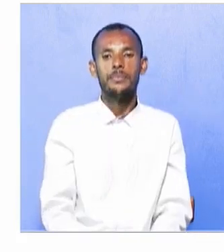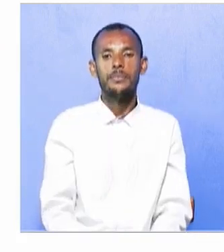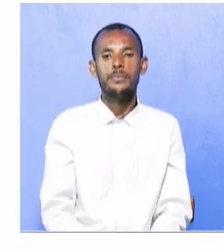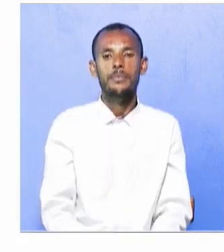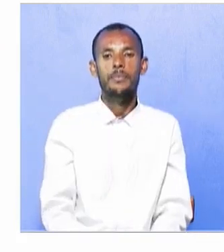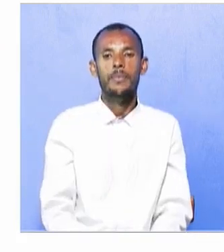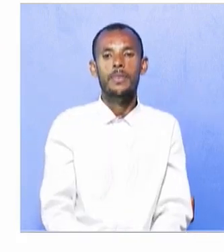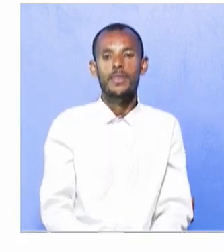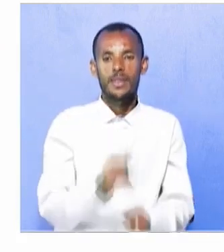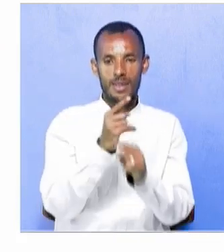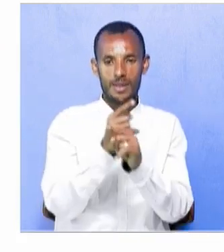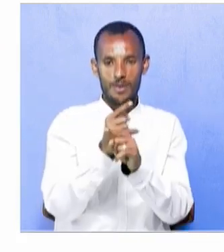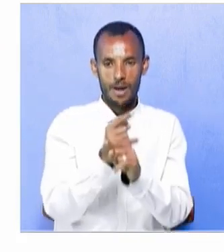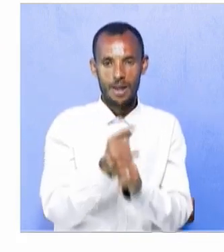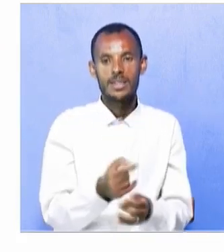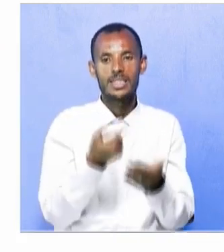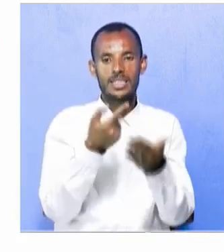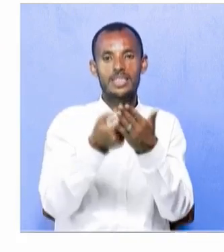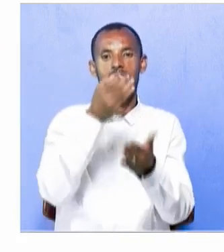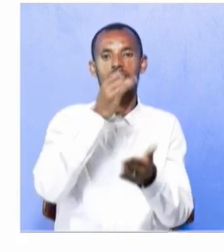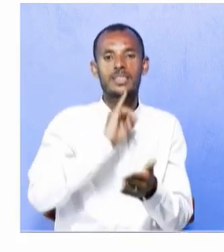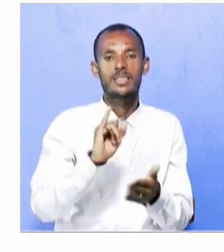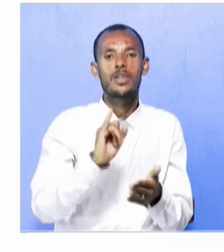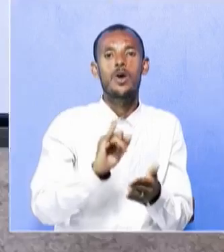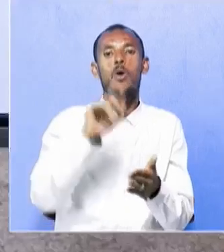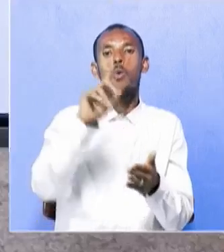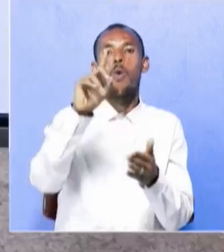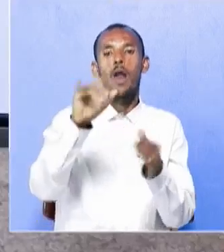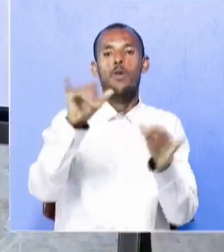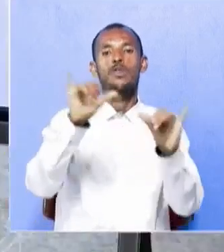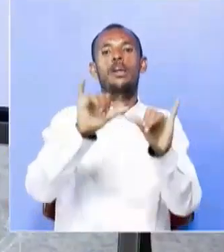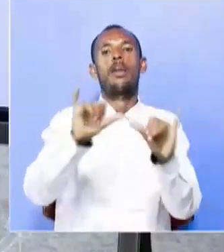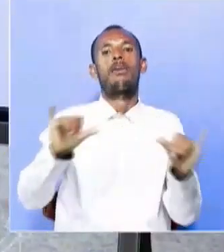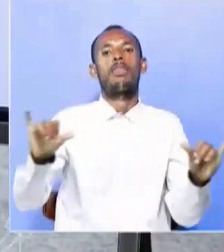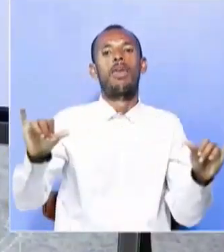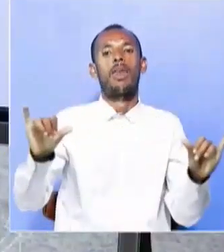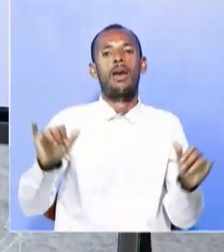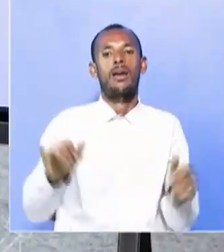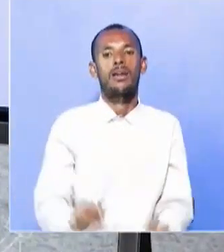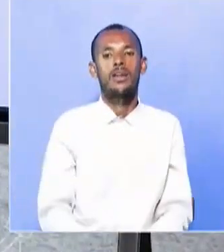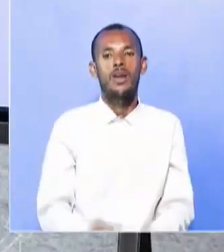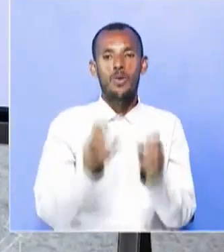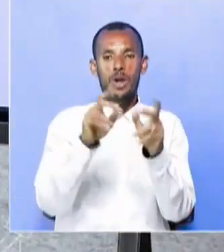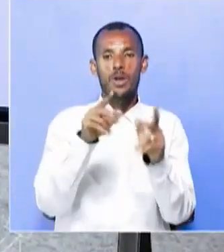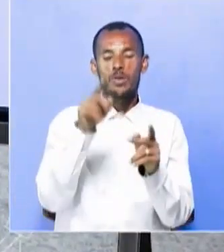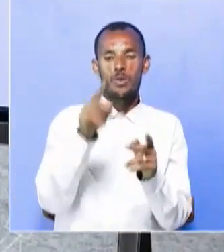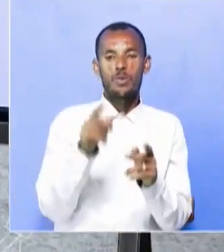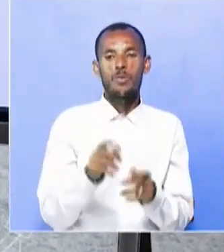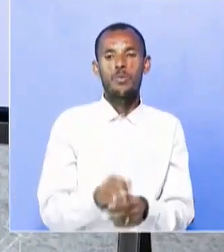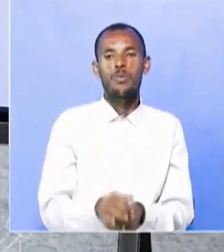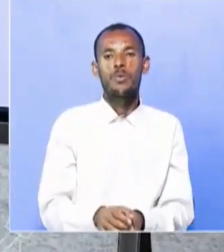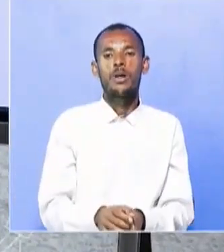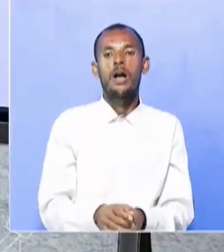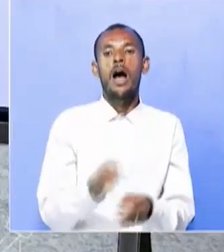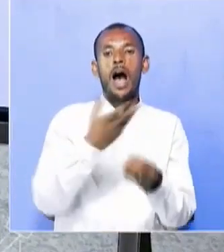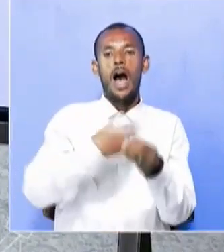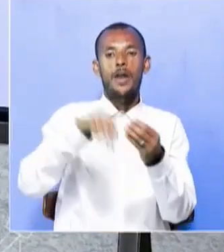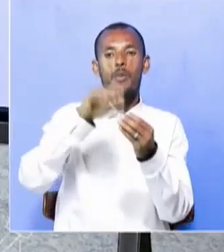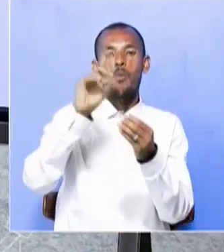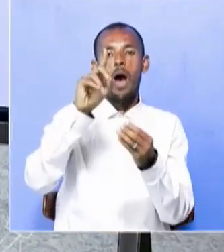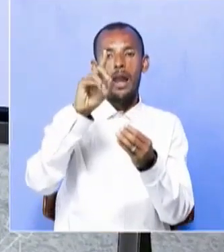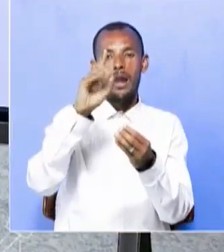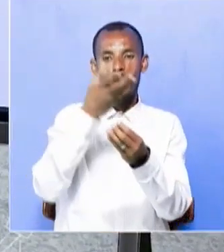All right. So this is one of the criteria. Okay, you need to add one